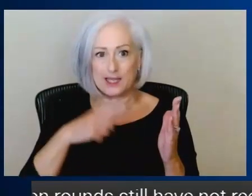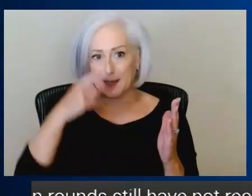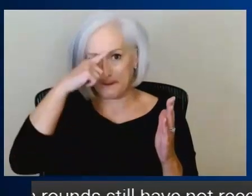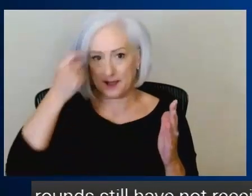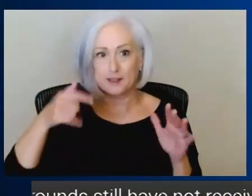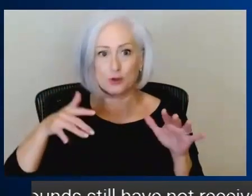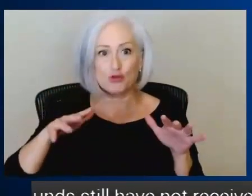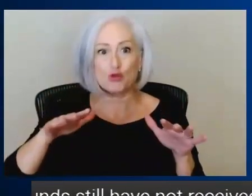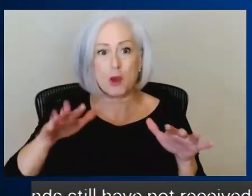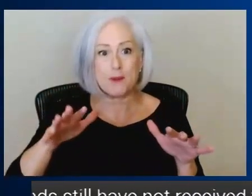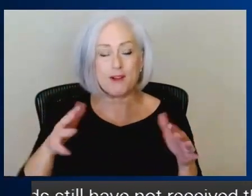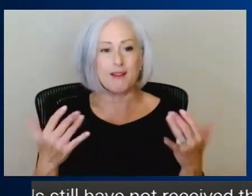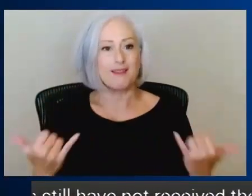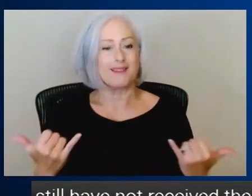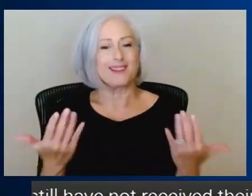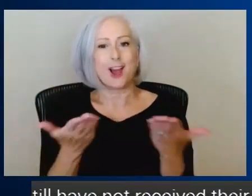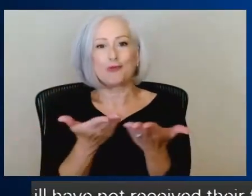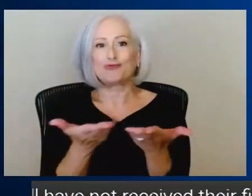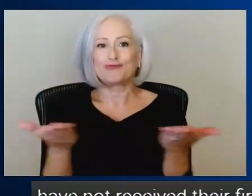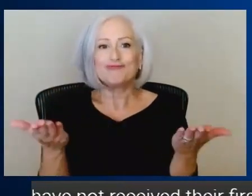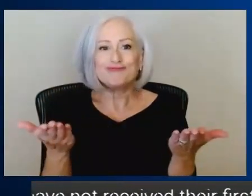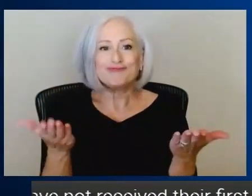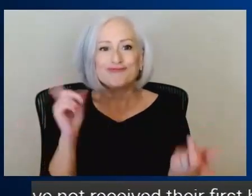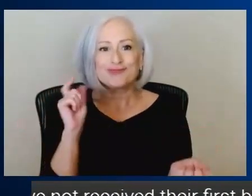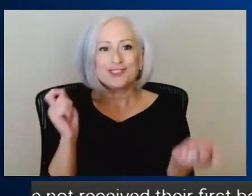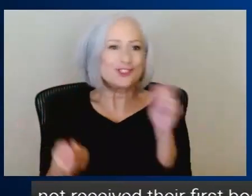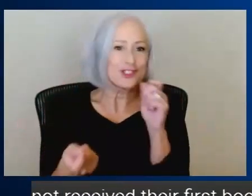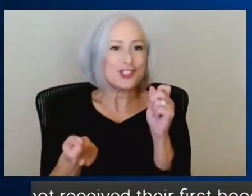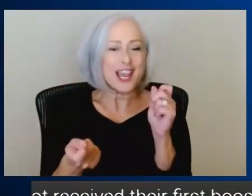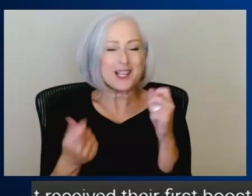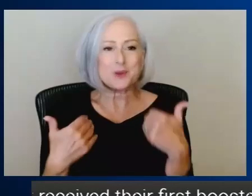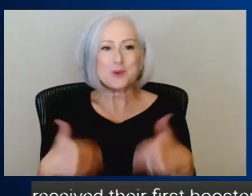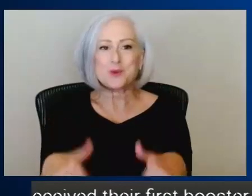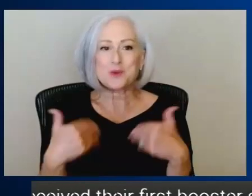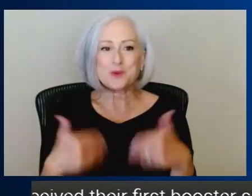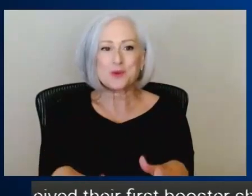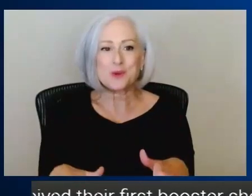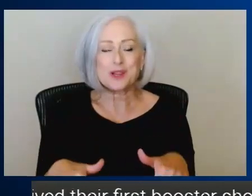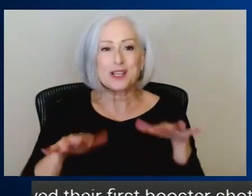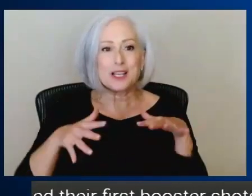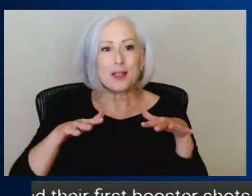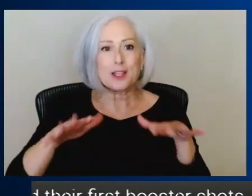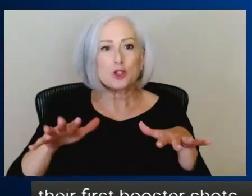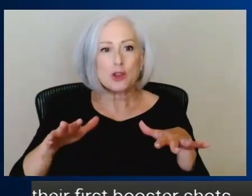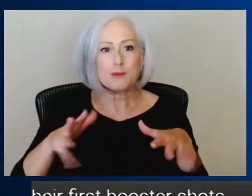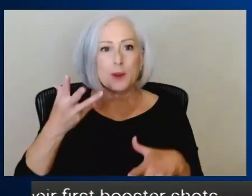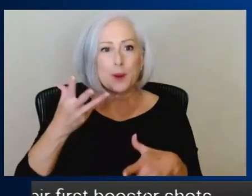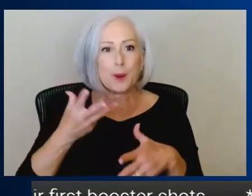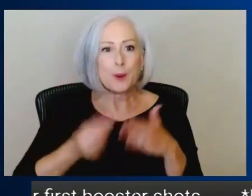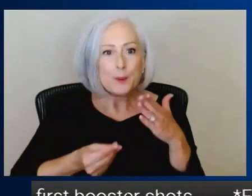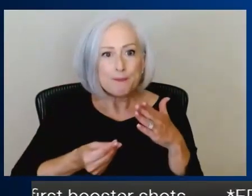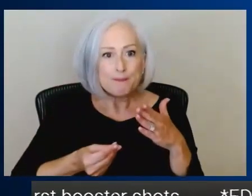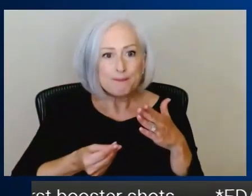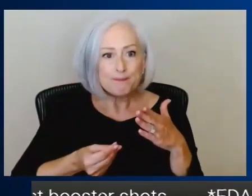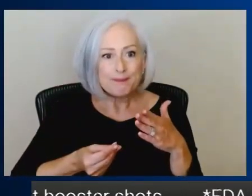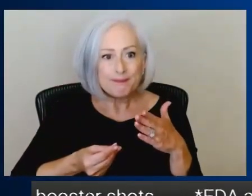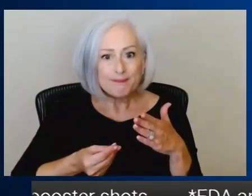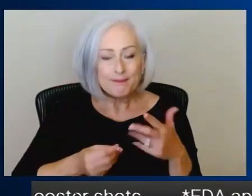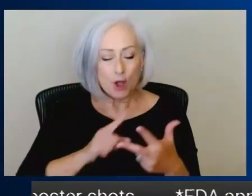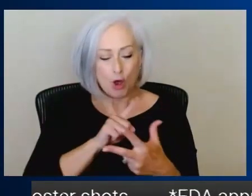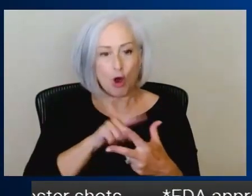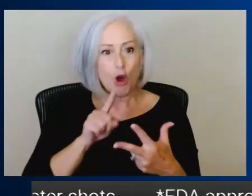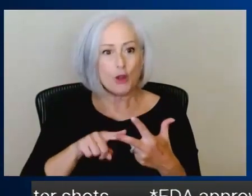Now, look at the amazing transformation afterward. The tremors have all but disappeared. All 3 were able to